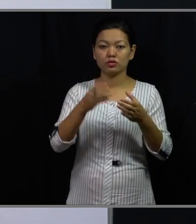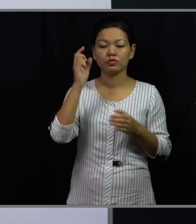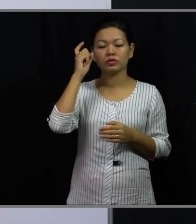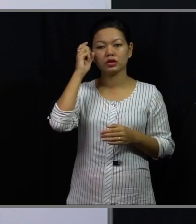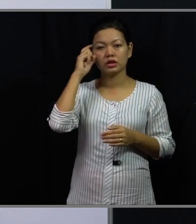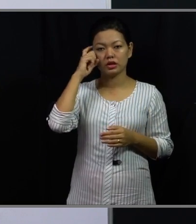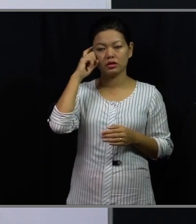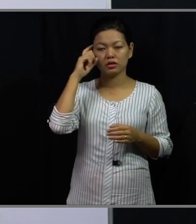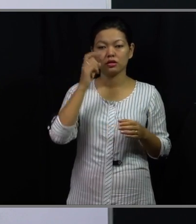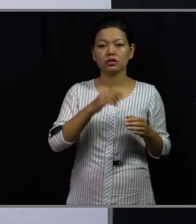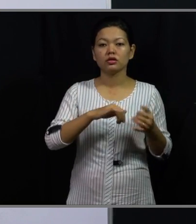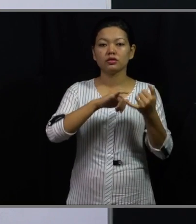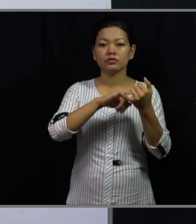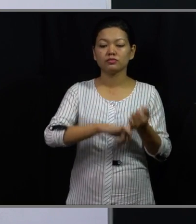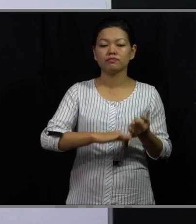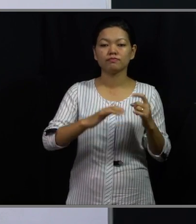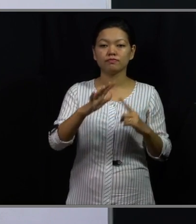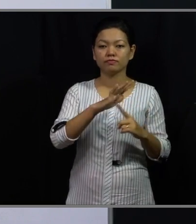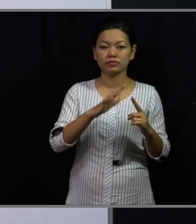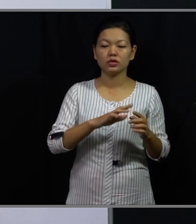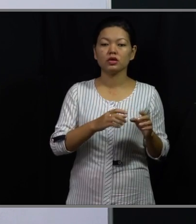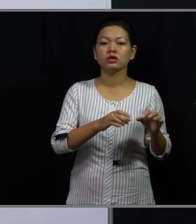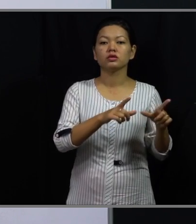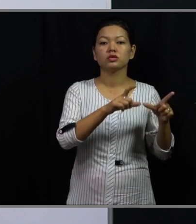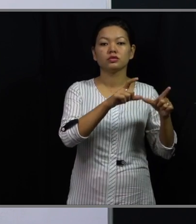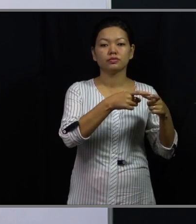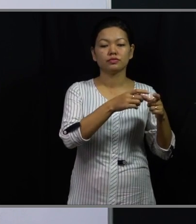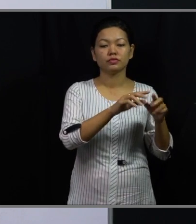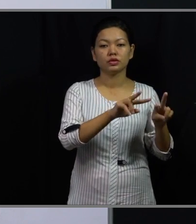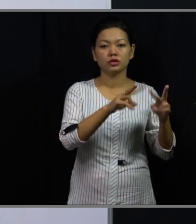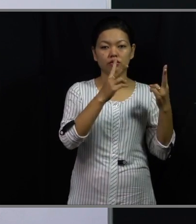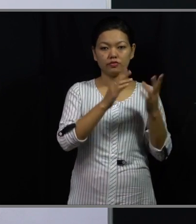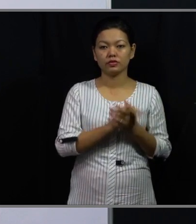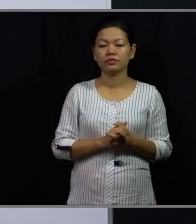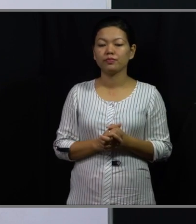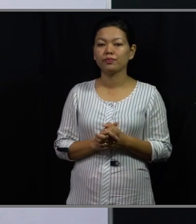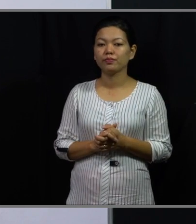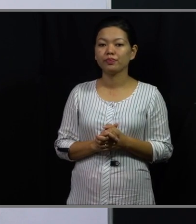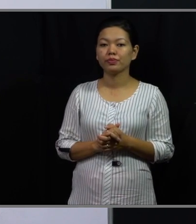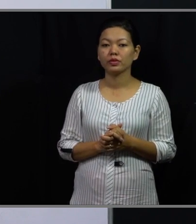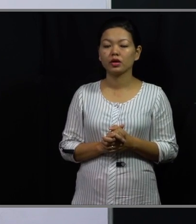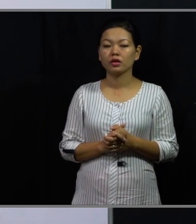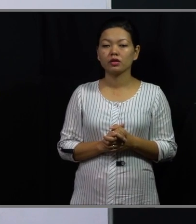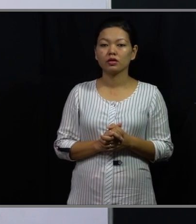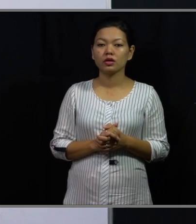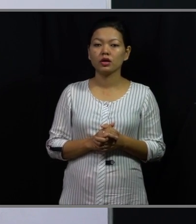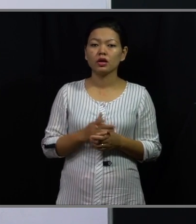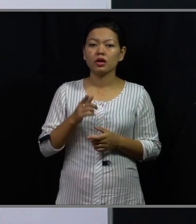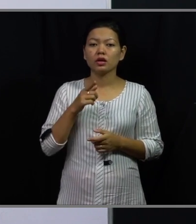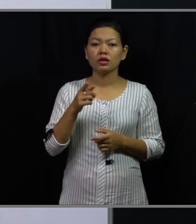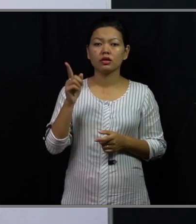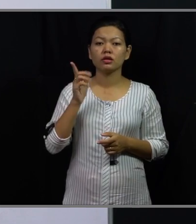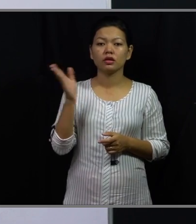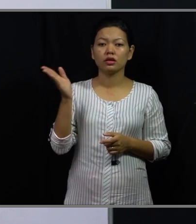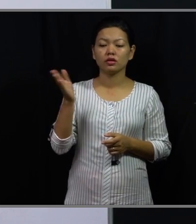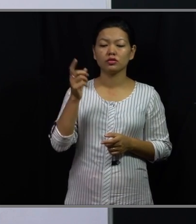why the scope of the sociology under the school of thought is narrow. And they also consider that